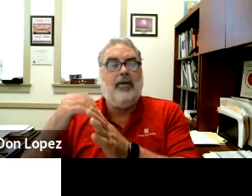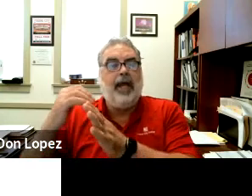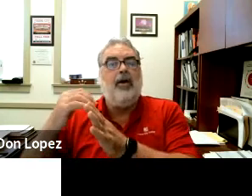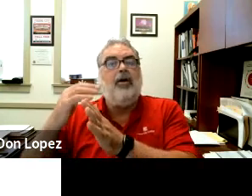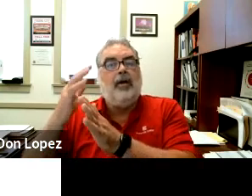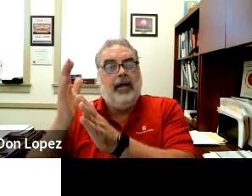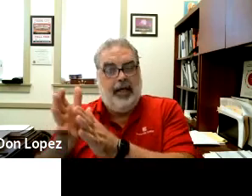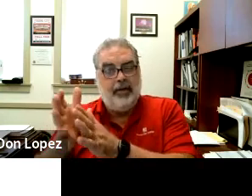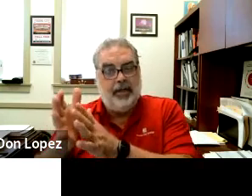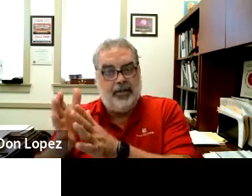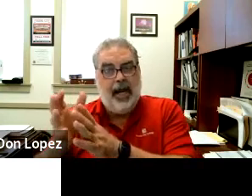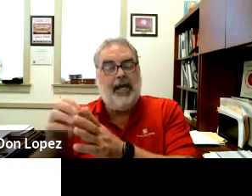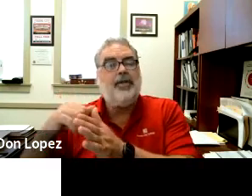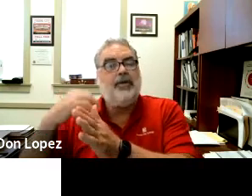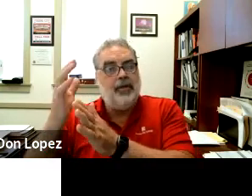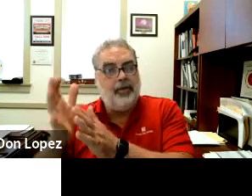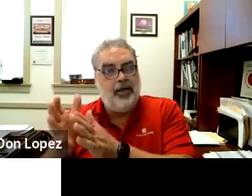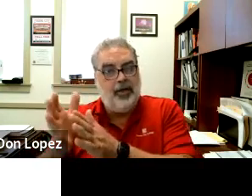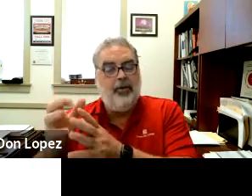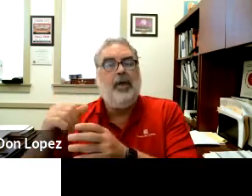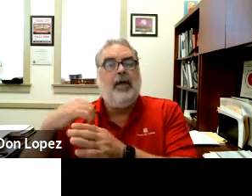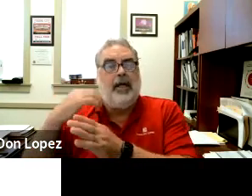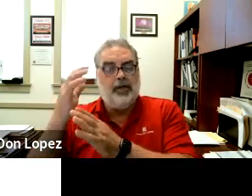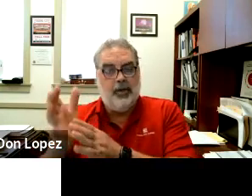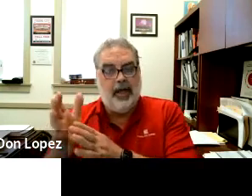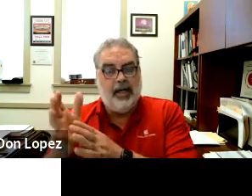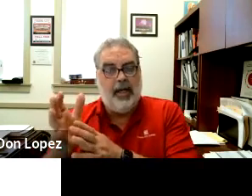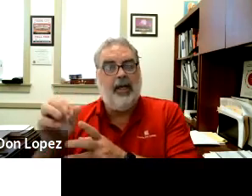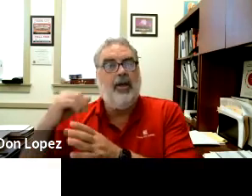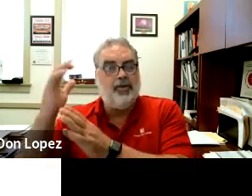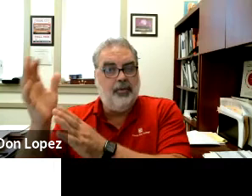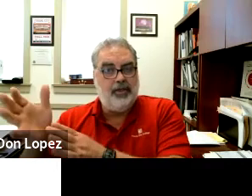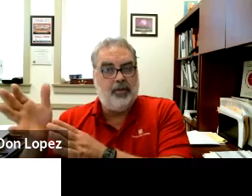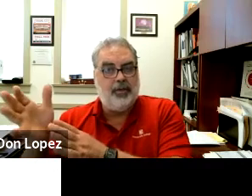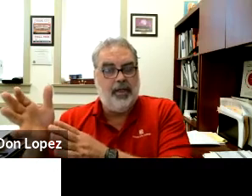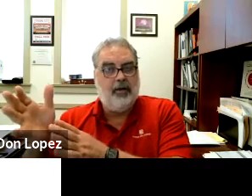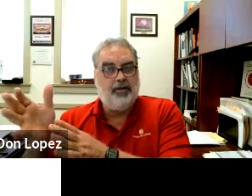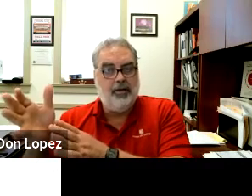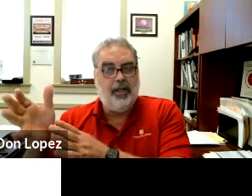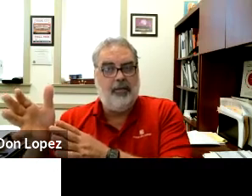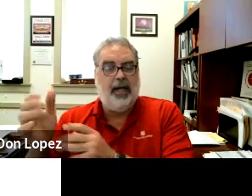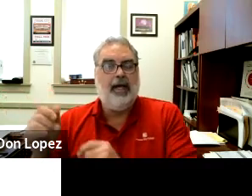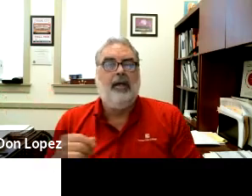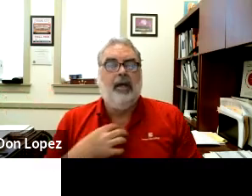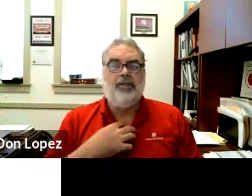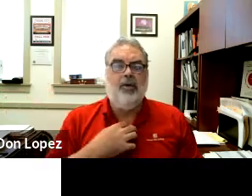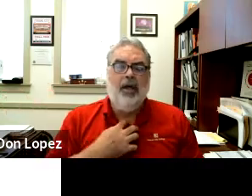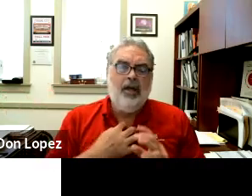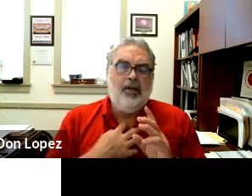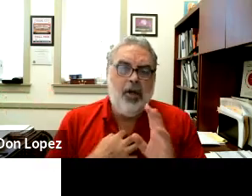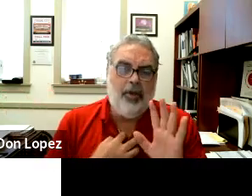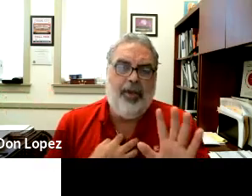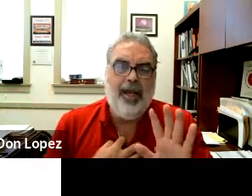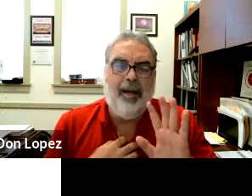and say, okay, here is a change, here's something new, here's what I need, and here's the resources that are associated with that. And